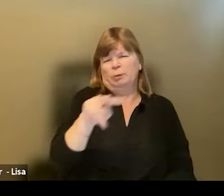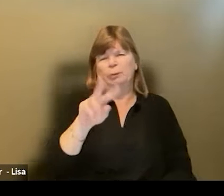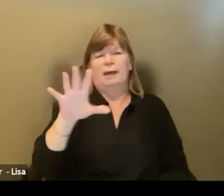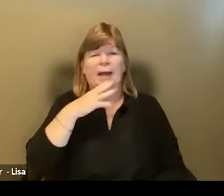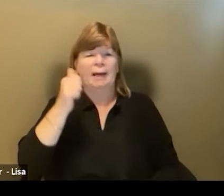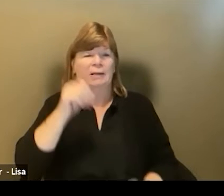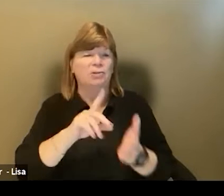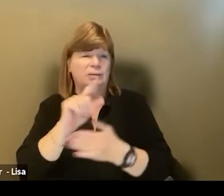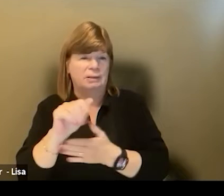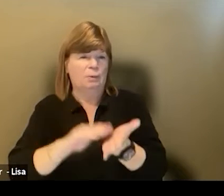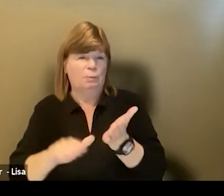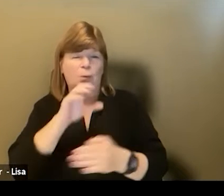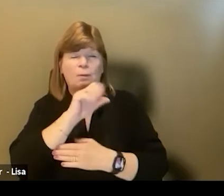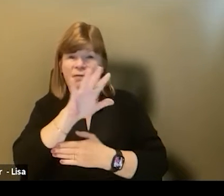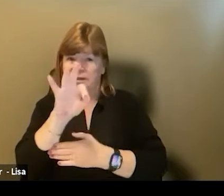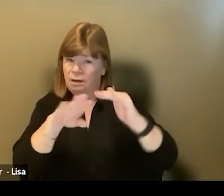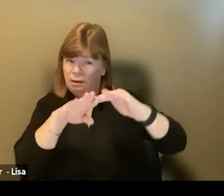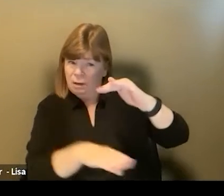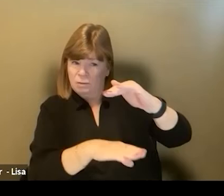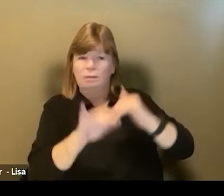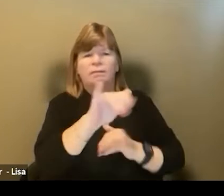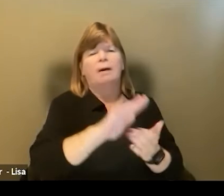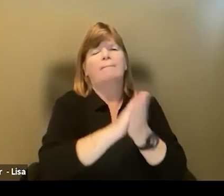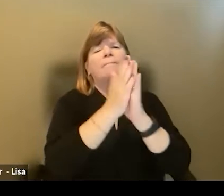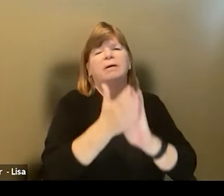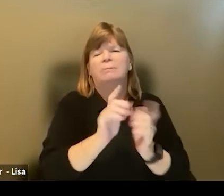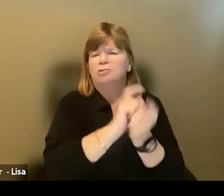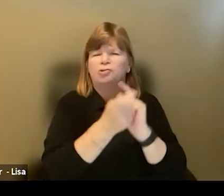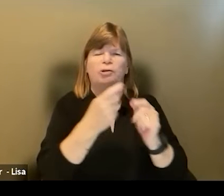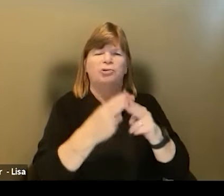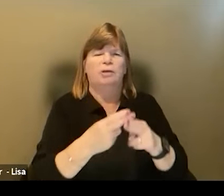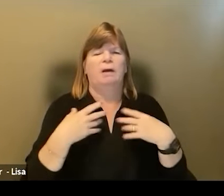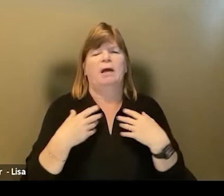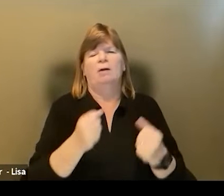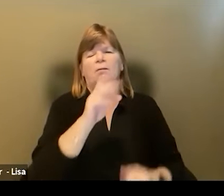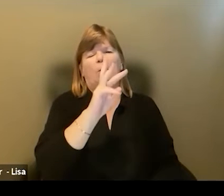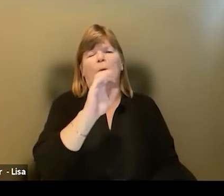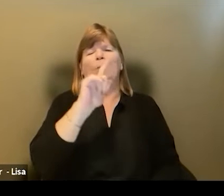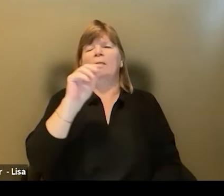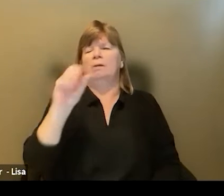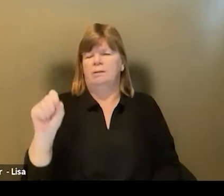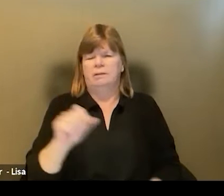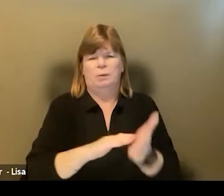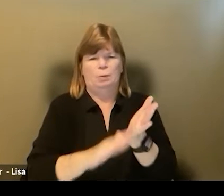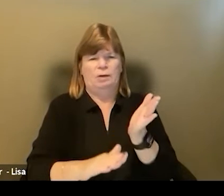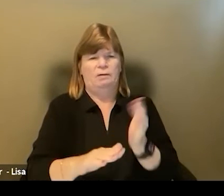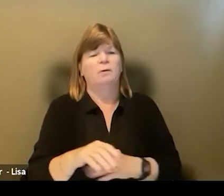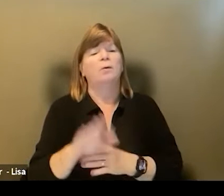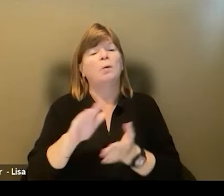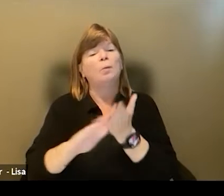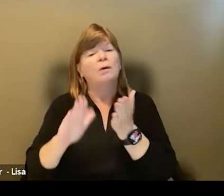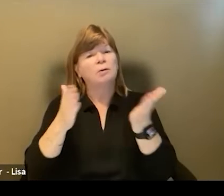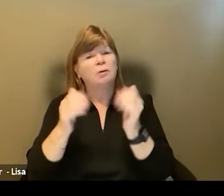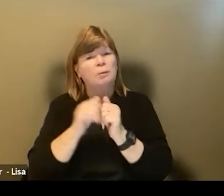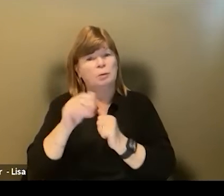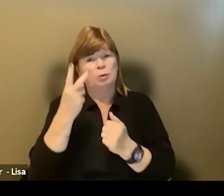Disabled waiver for ages 59 and under will become and be renamed the Health and Wellness waiver. Waiver services across these